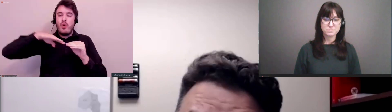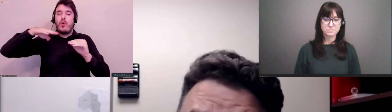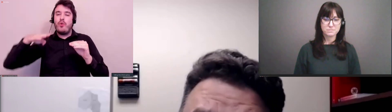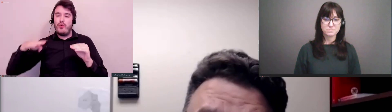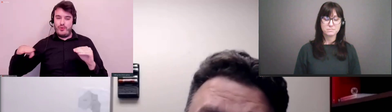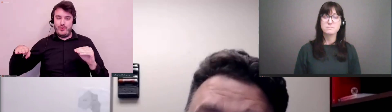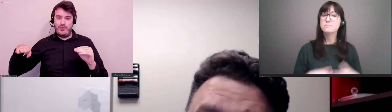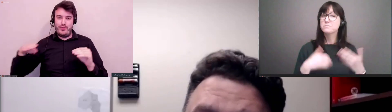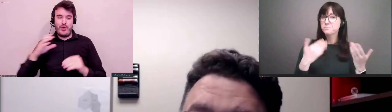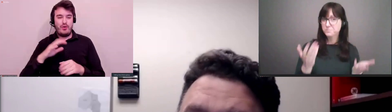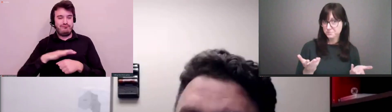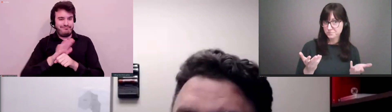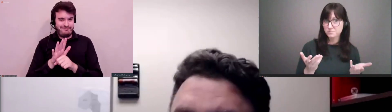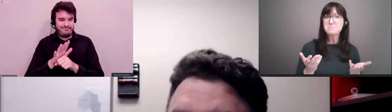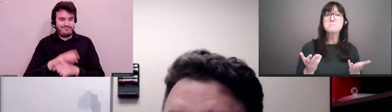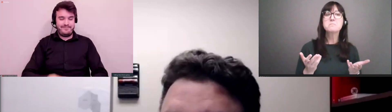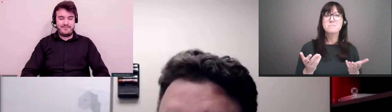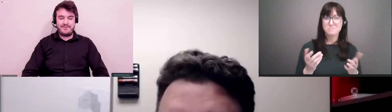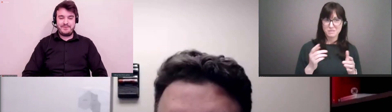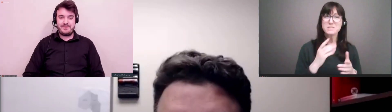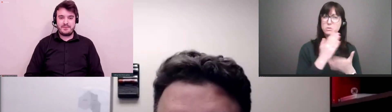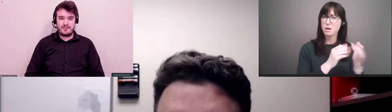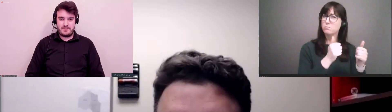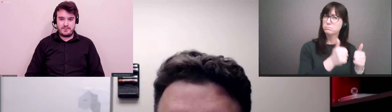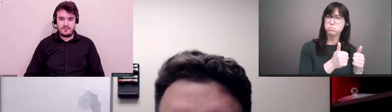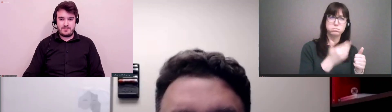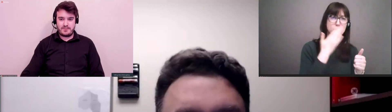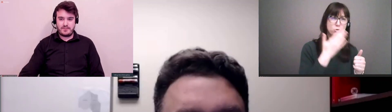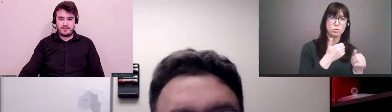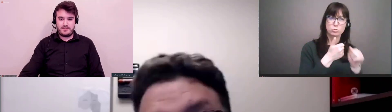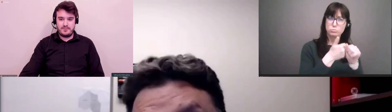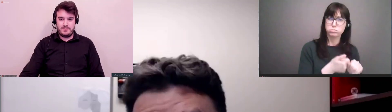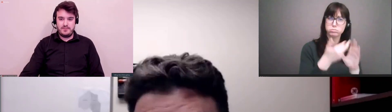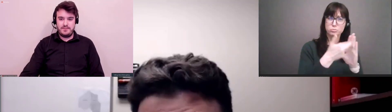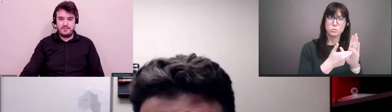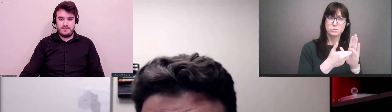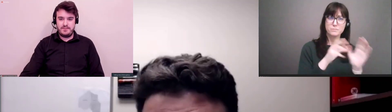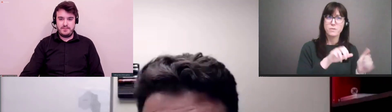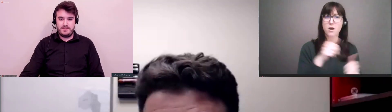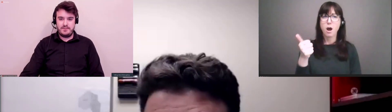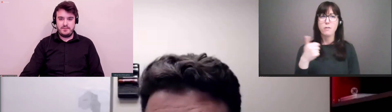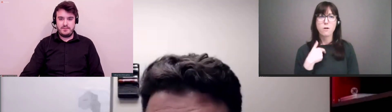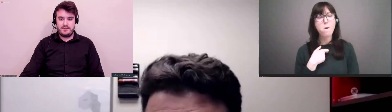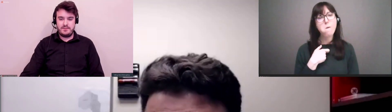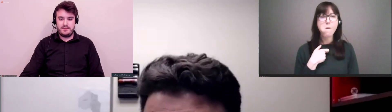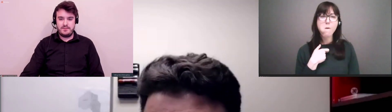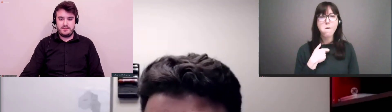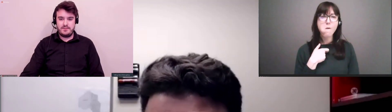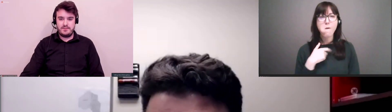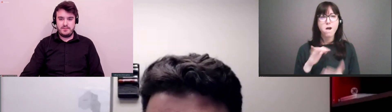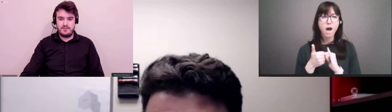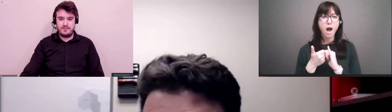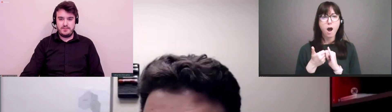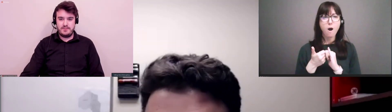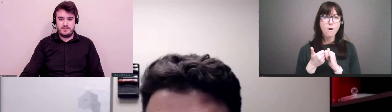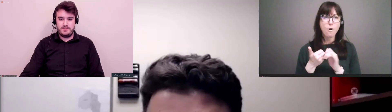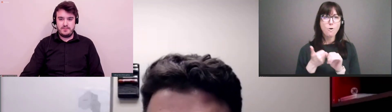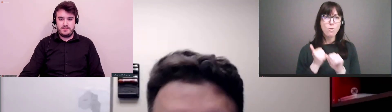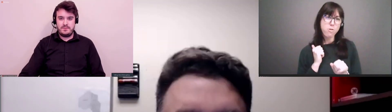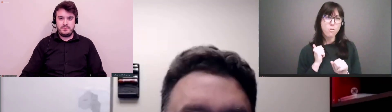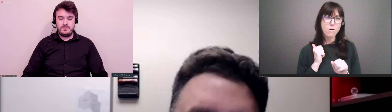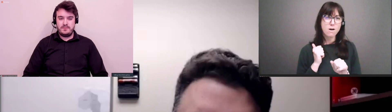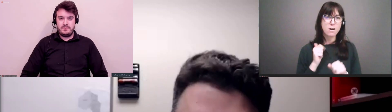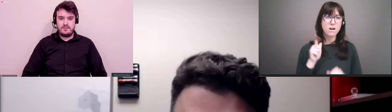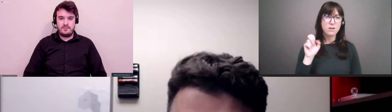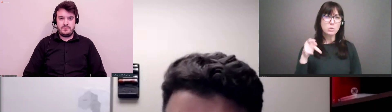On the other hand, we are hearing about people looking for what I'll refer to as loopholes in the rules around physical distancing. People are asking, can I